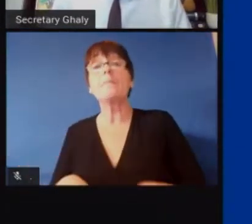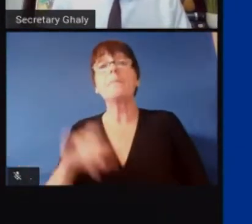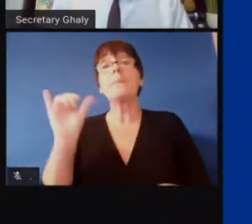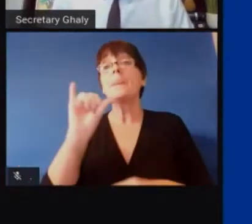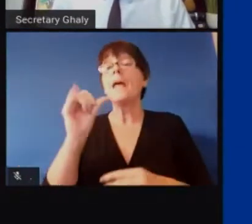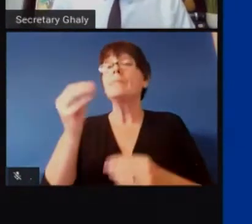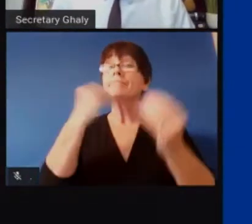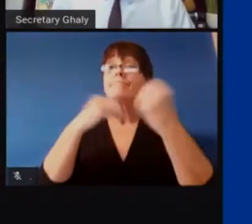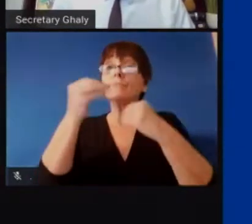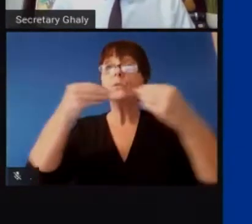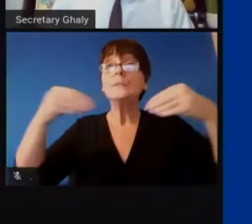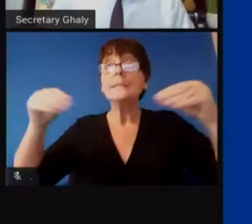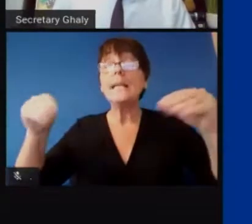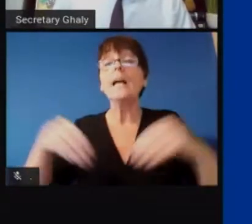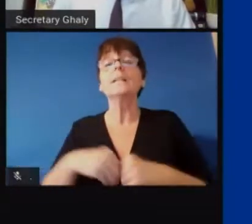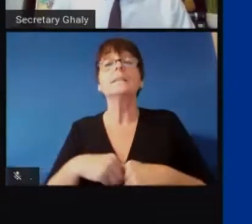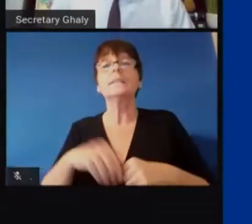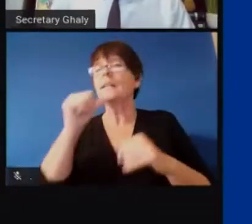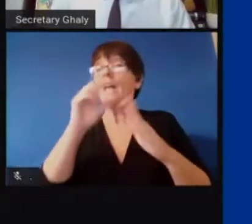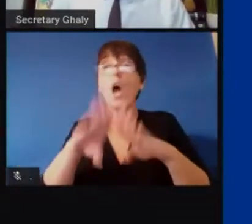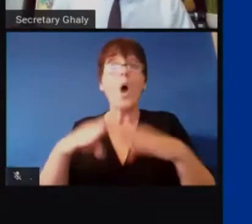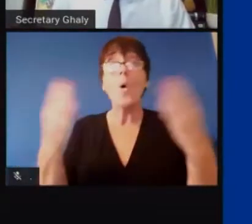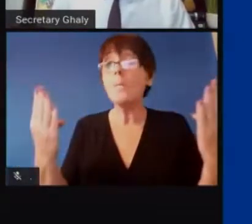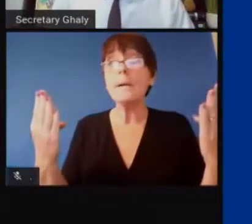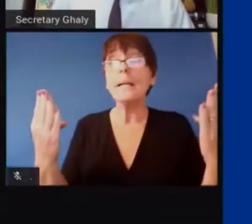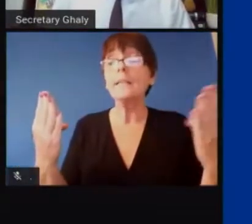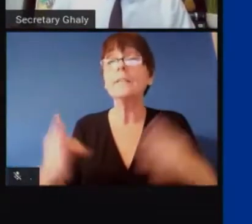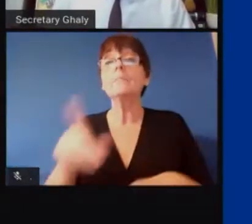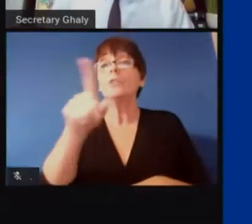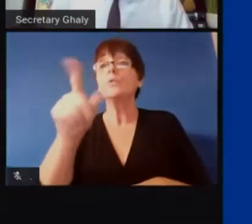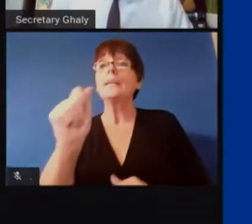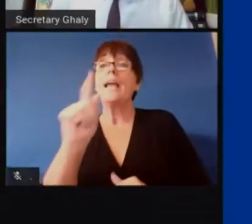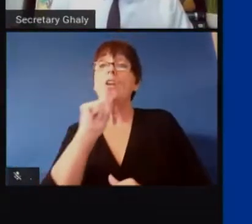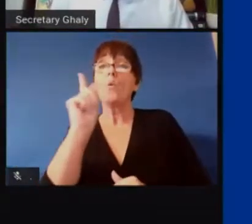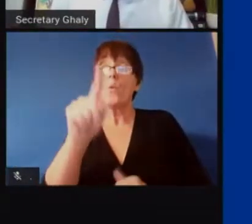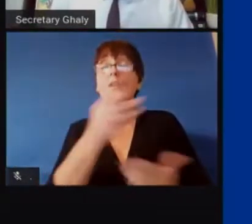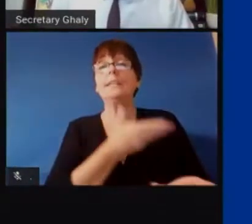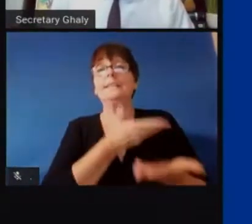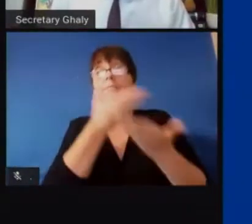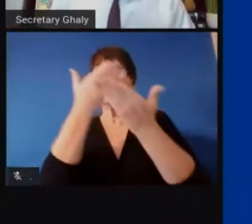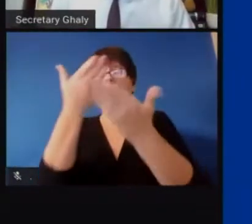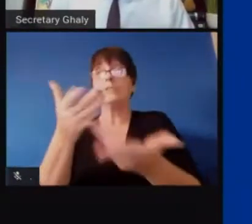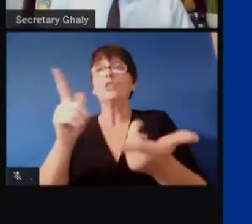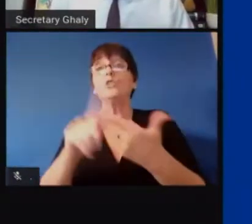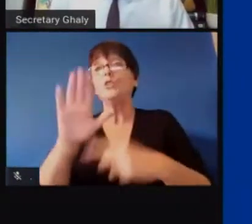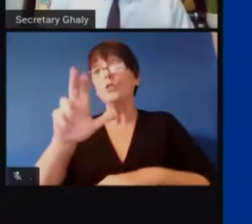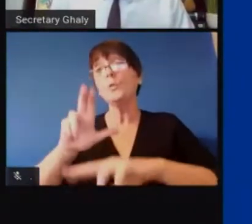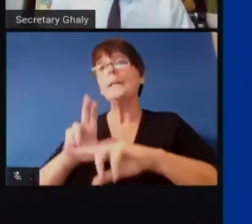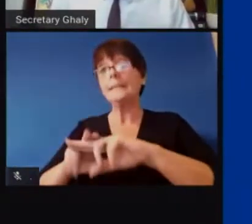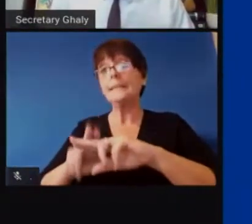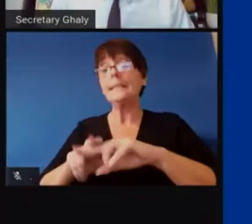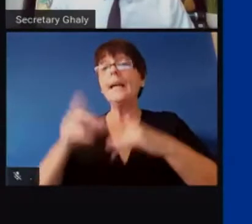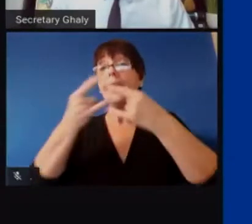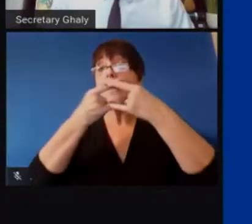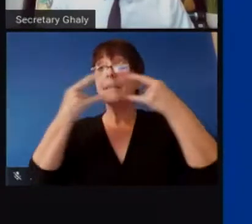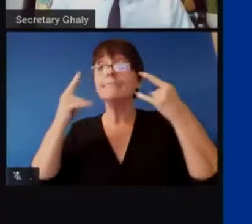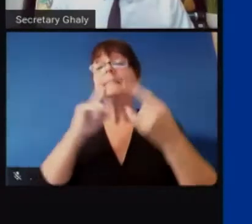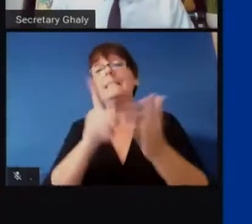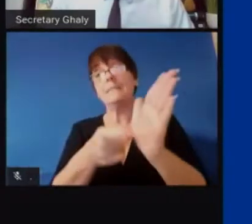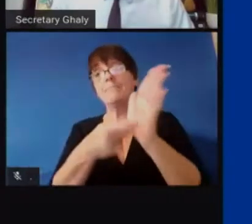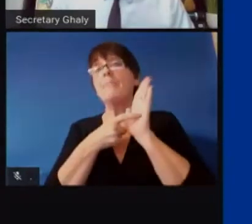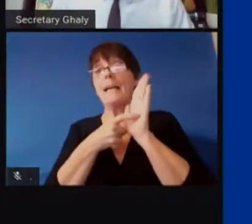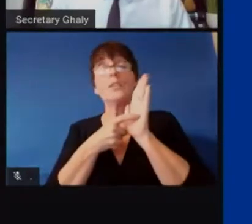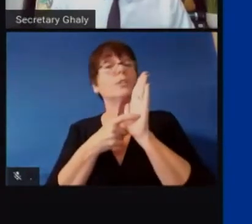and not open, but really ordering and delivering food to a row. Face coverings is mandatory